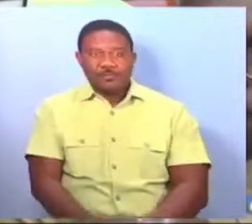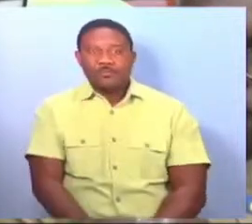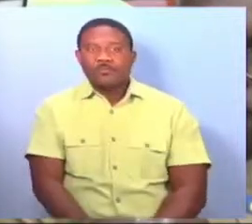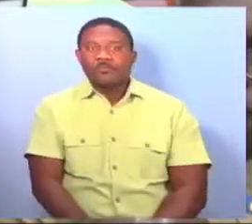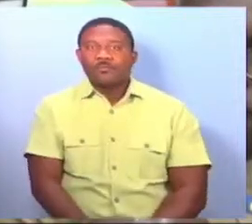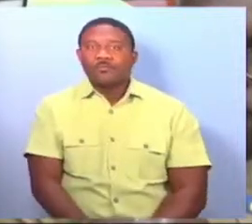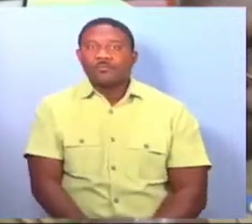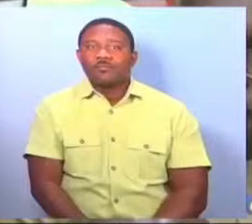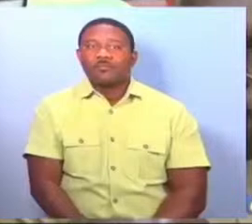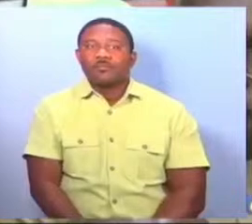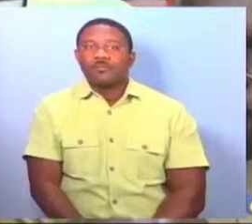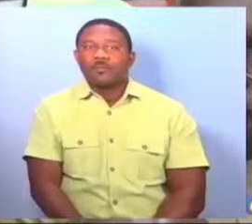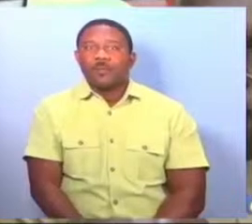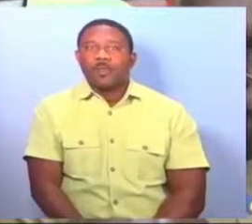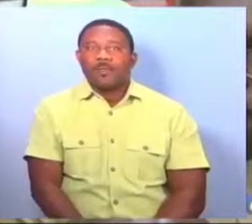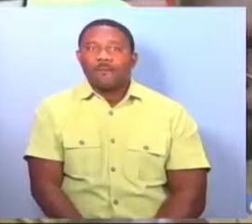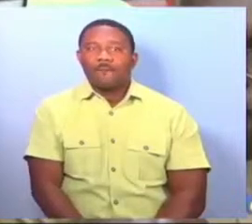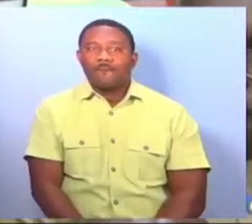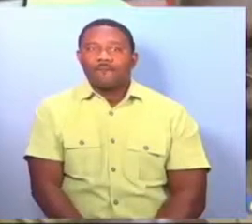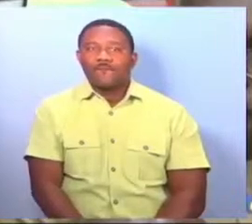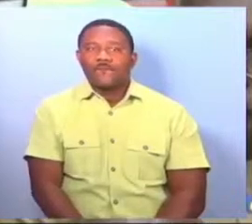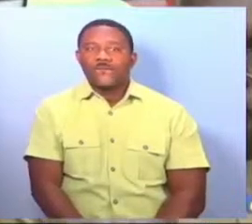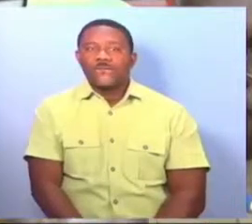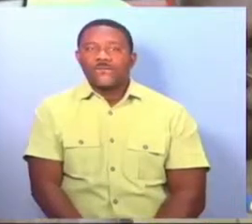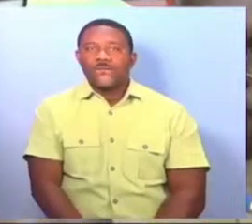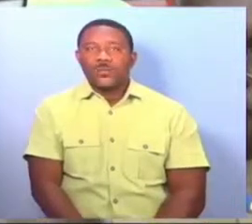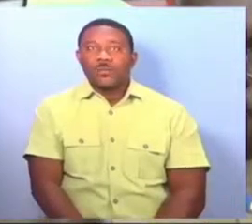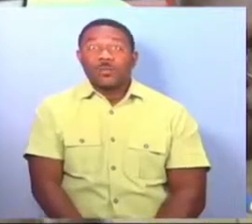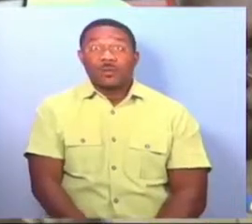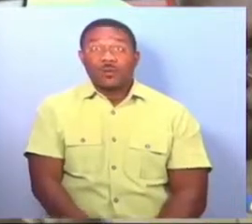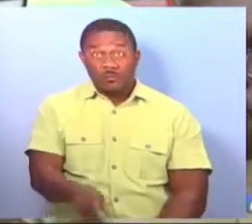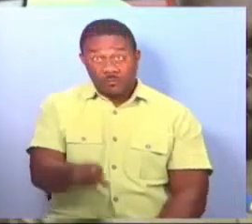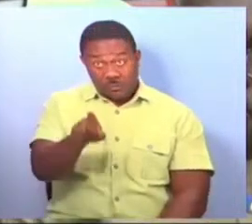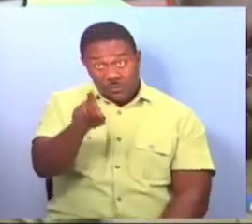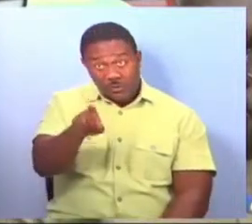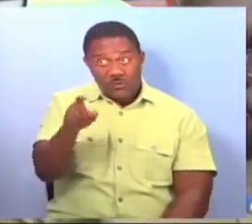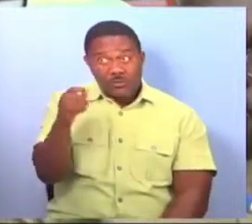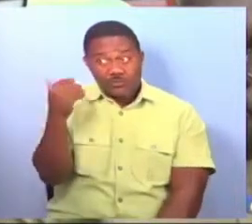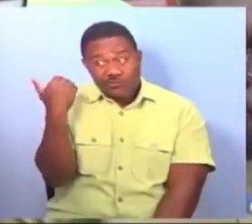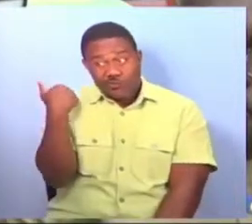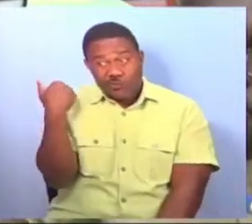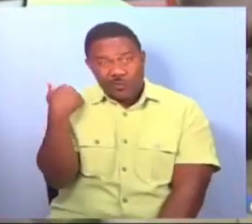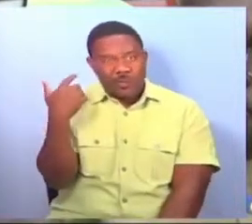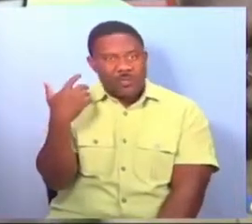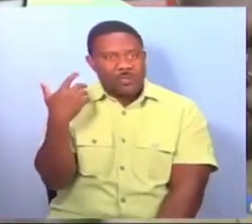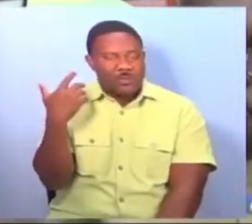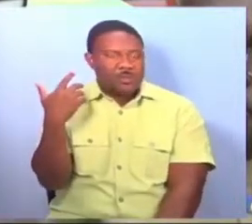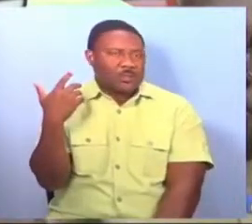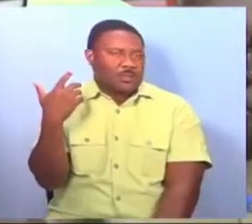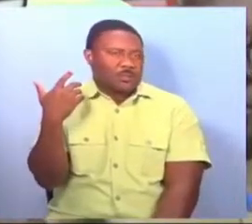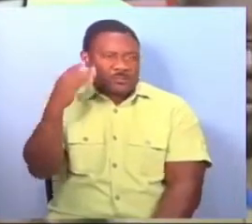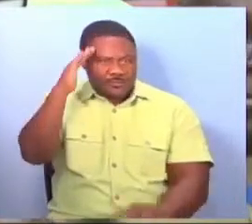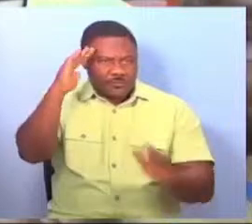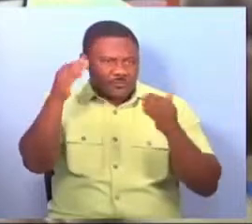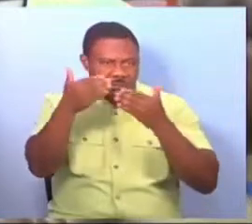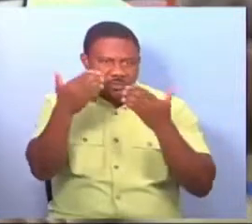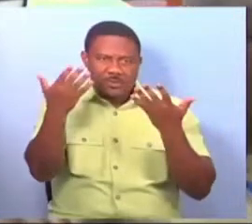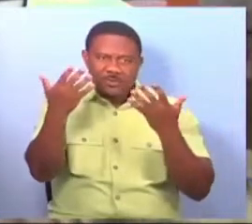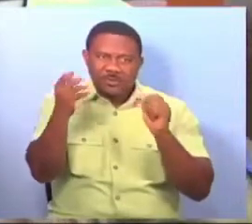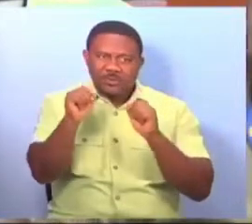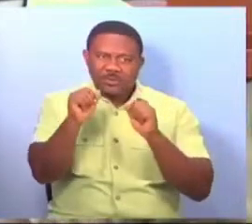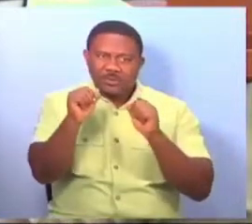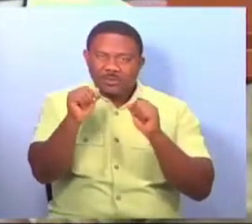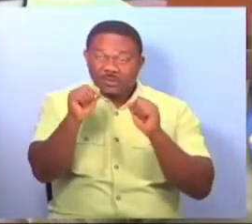This should also remind us as a House to prioritize climate issues to